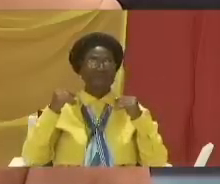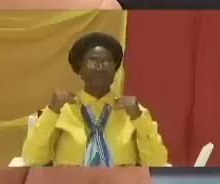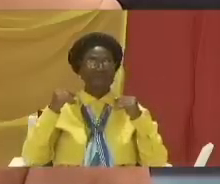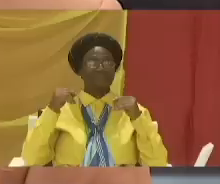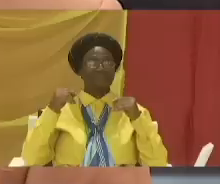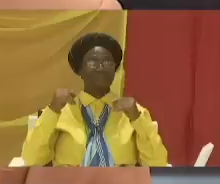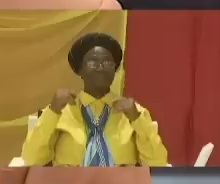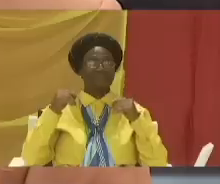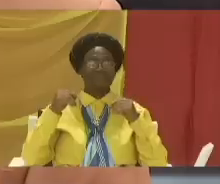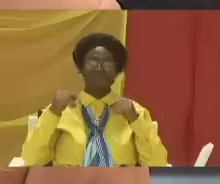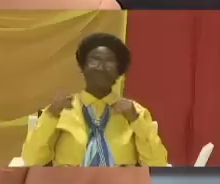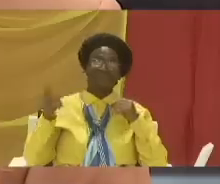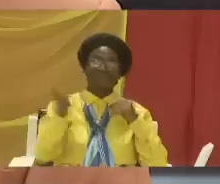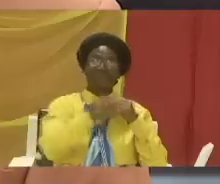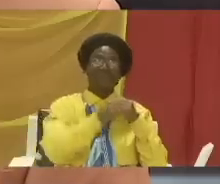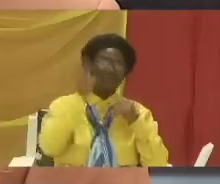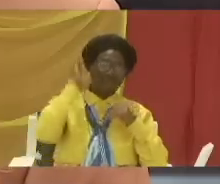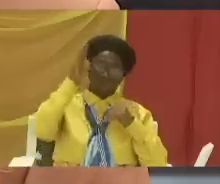you will know where to find him.